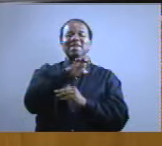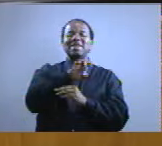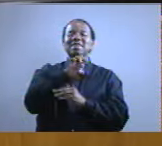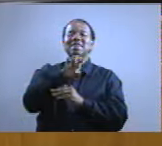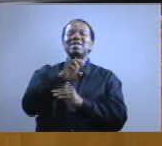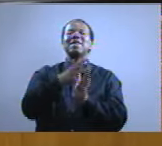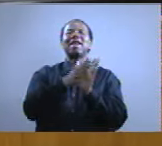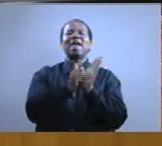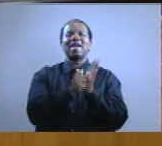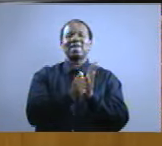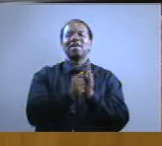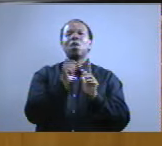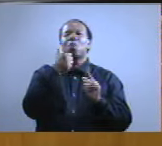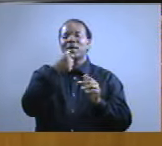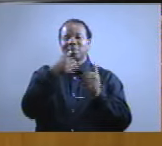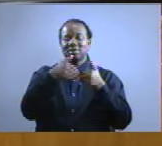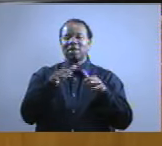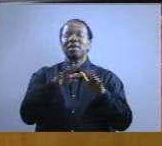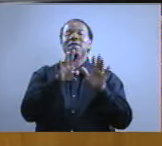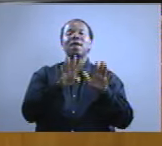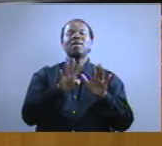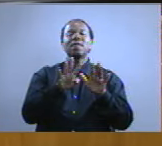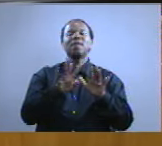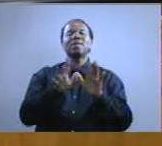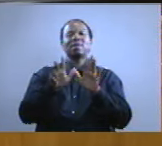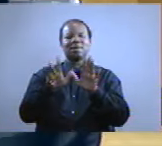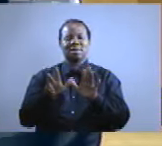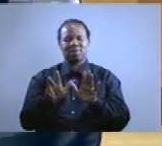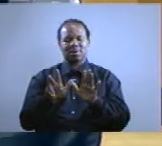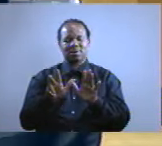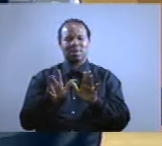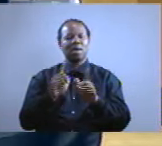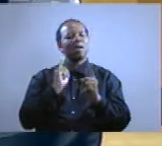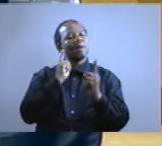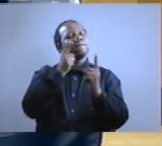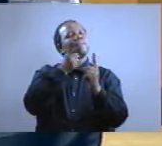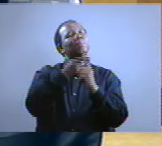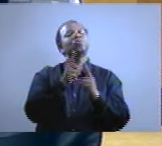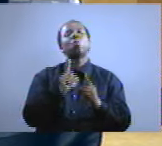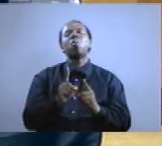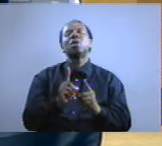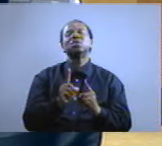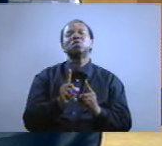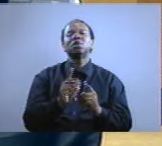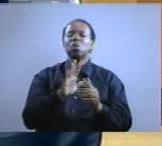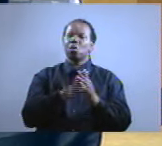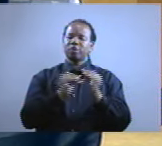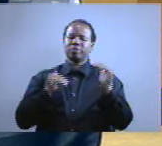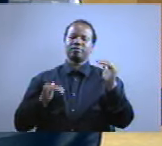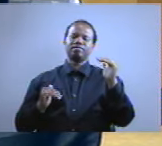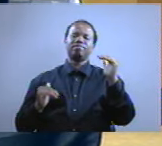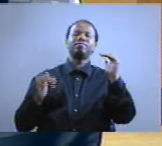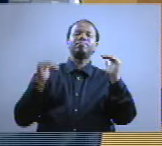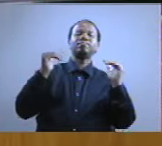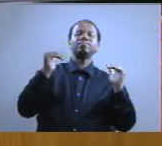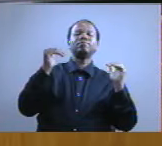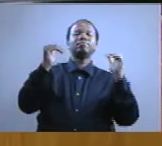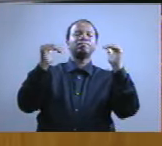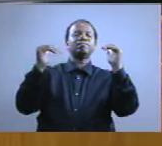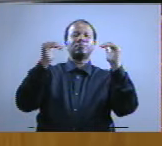into operation in 1998. The purpose of the Act was to address imbalances of the past and